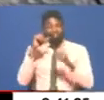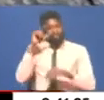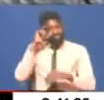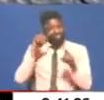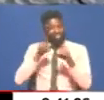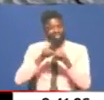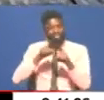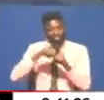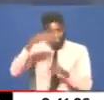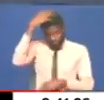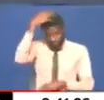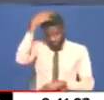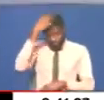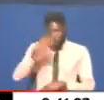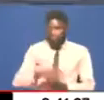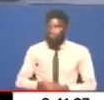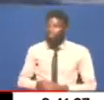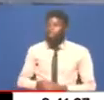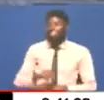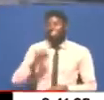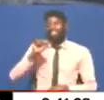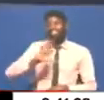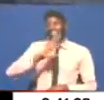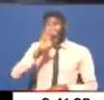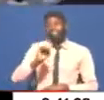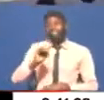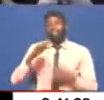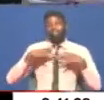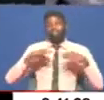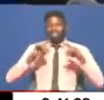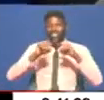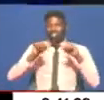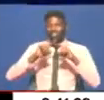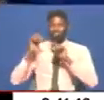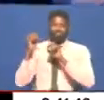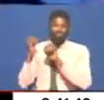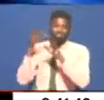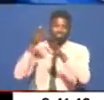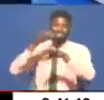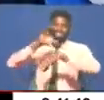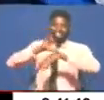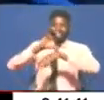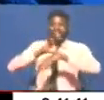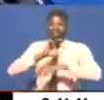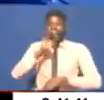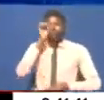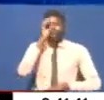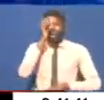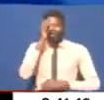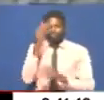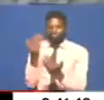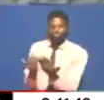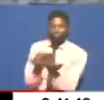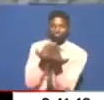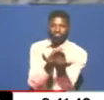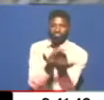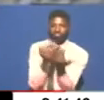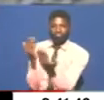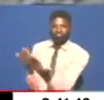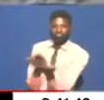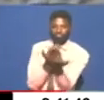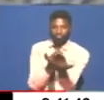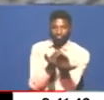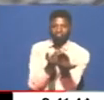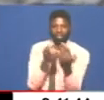and backgrounds stopped by Cape Town's St. George's Cathedral to lay flowers and pay tribute to the country's national